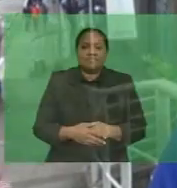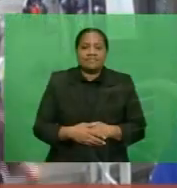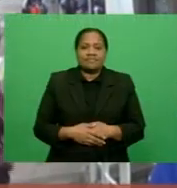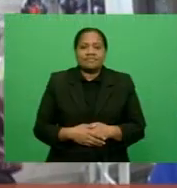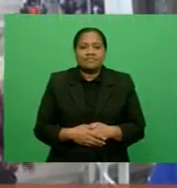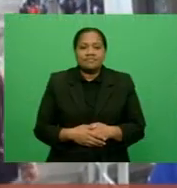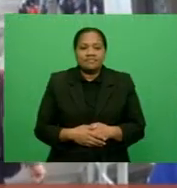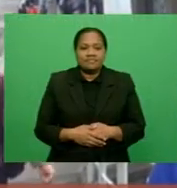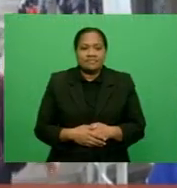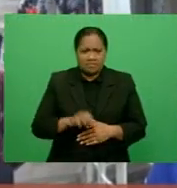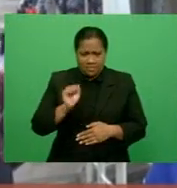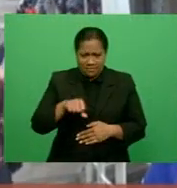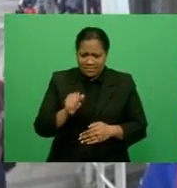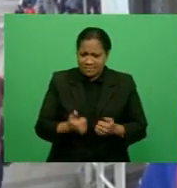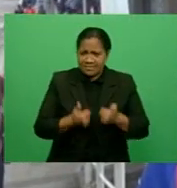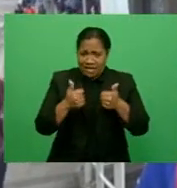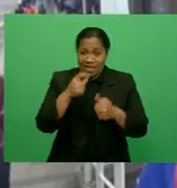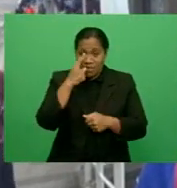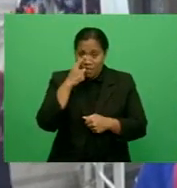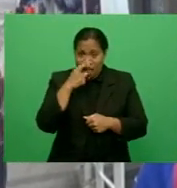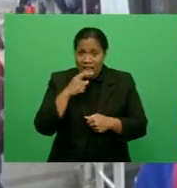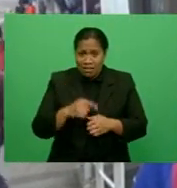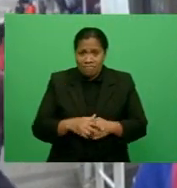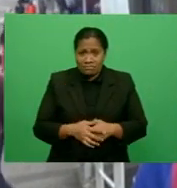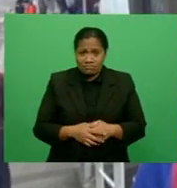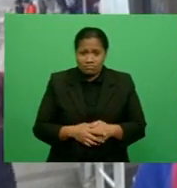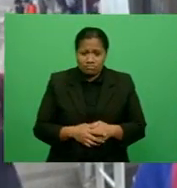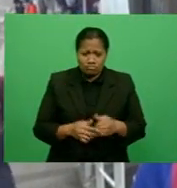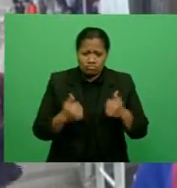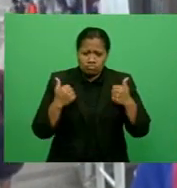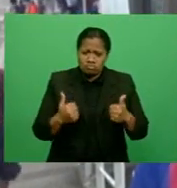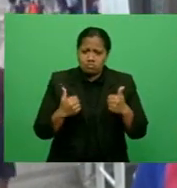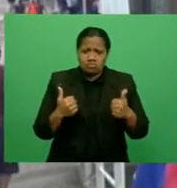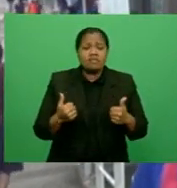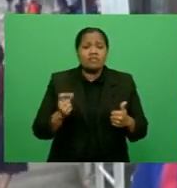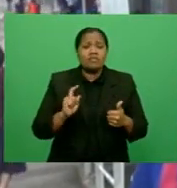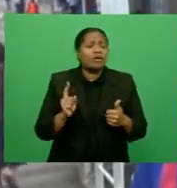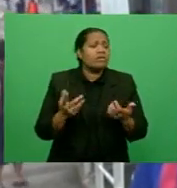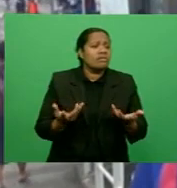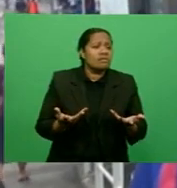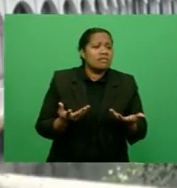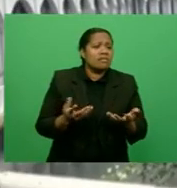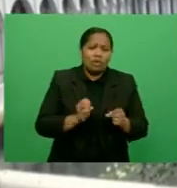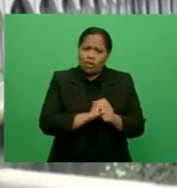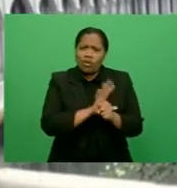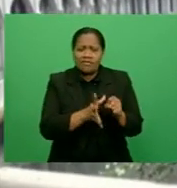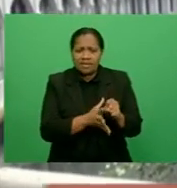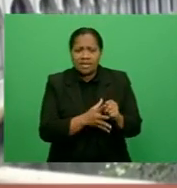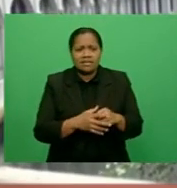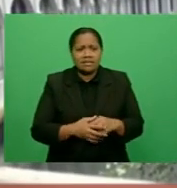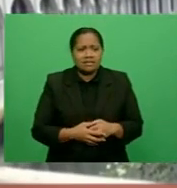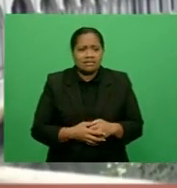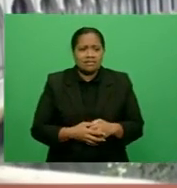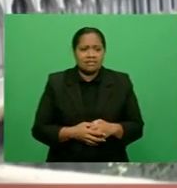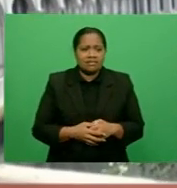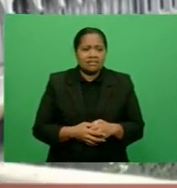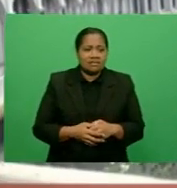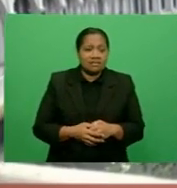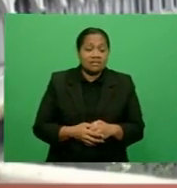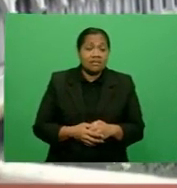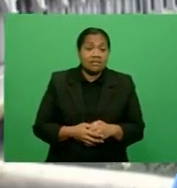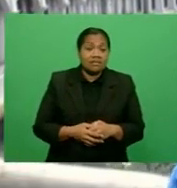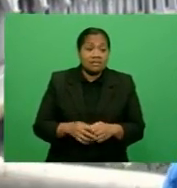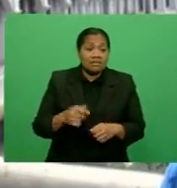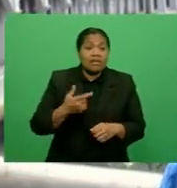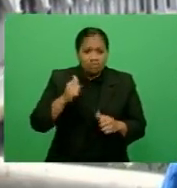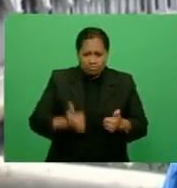It's good for the people and even for the COVID-19. I'm looking forward to it because the